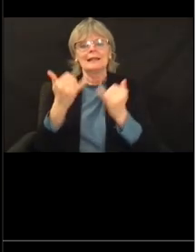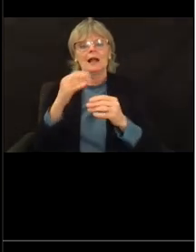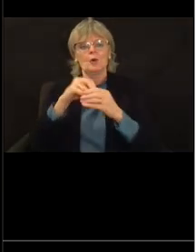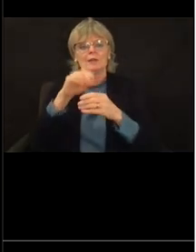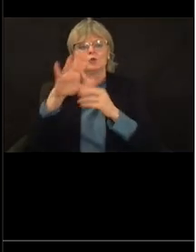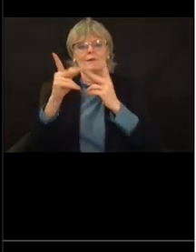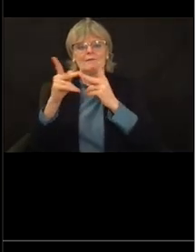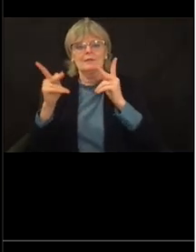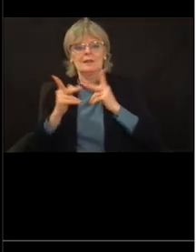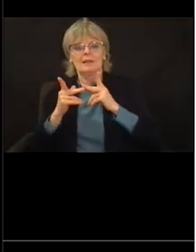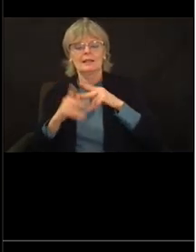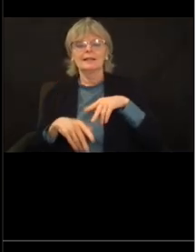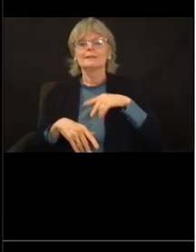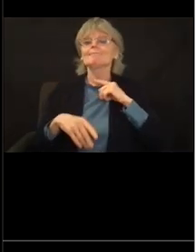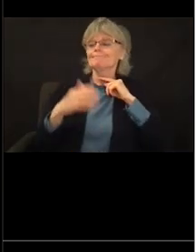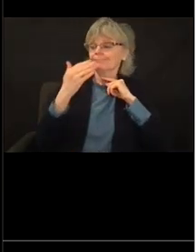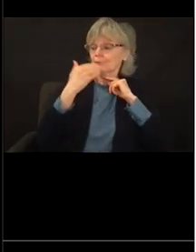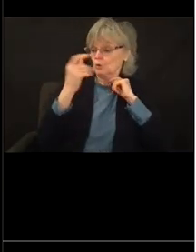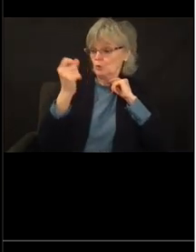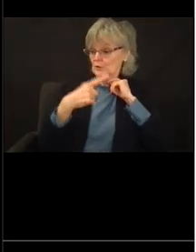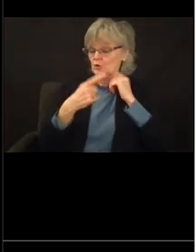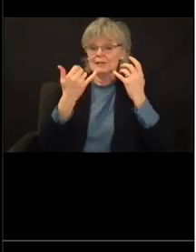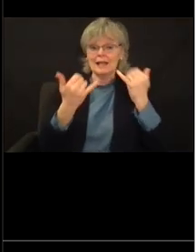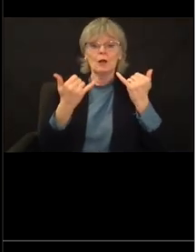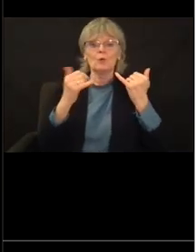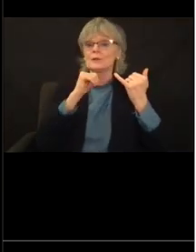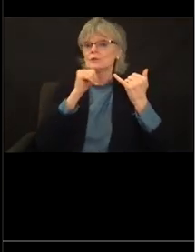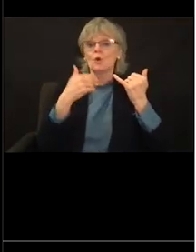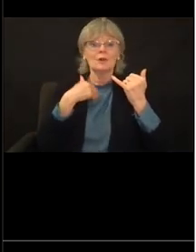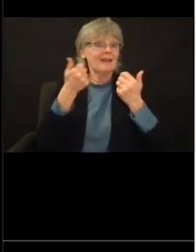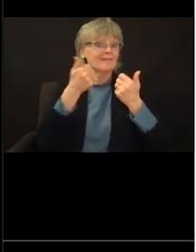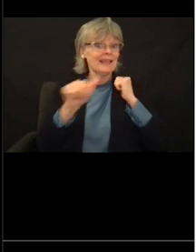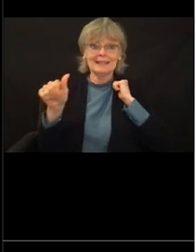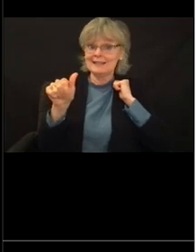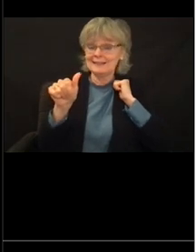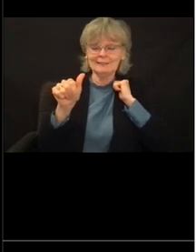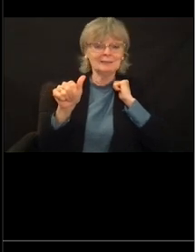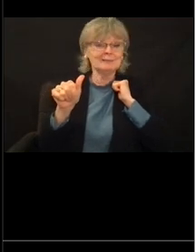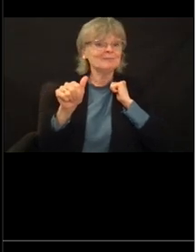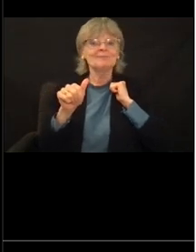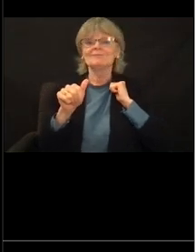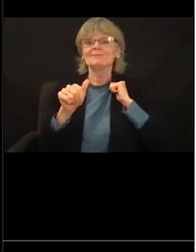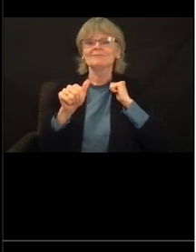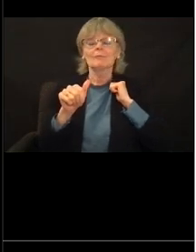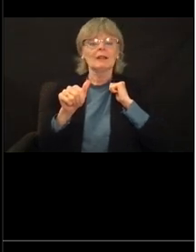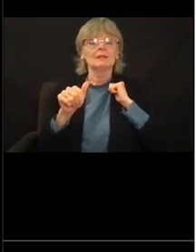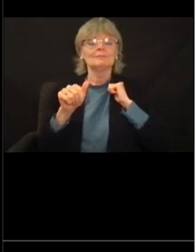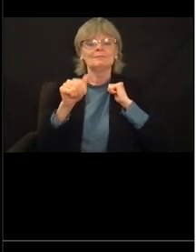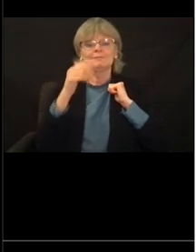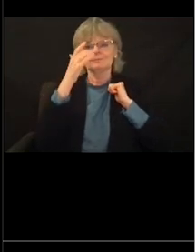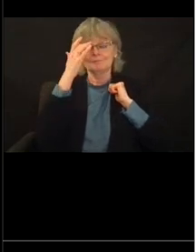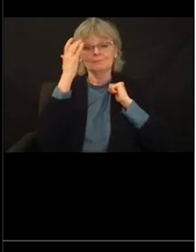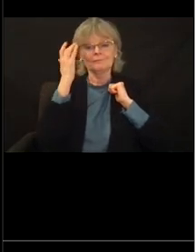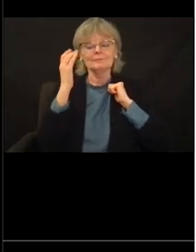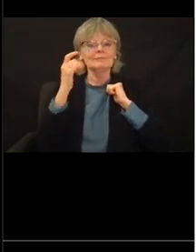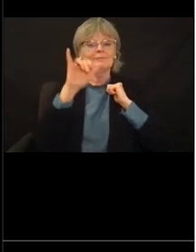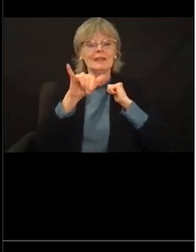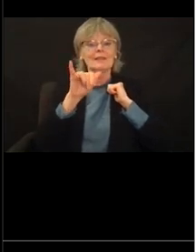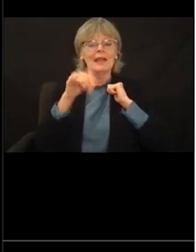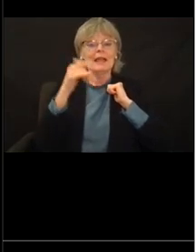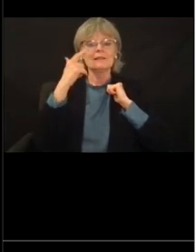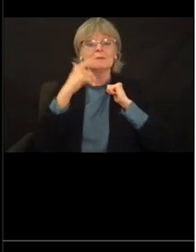Really good question. Right now, we don't have any patients on site. That's mostly or primarily due to